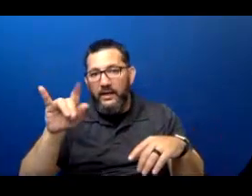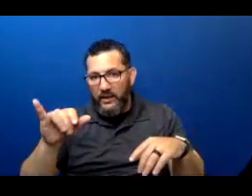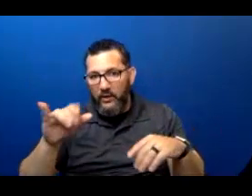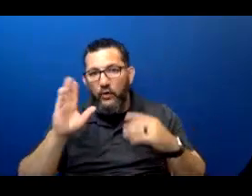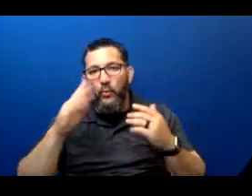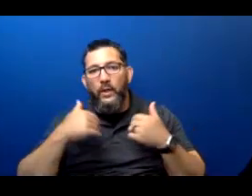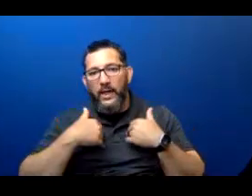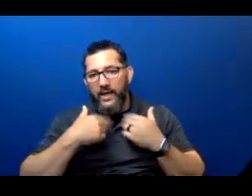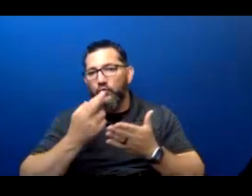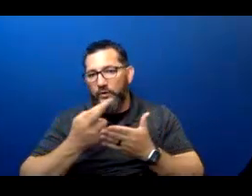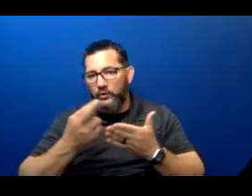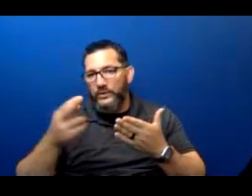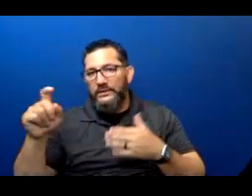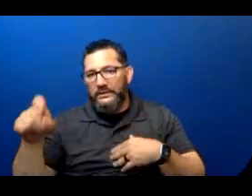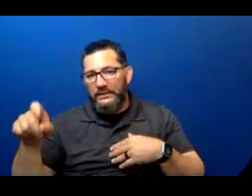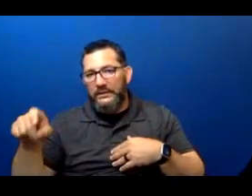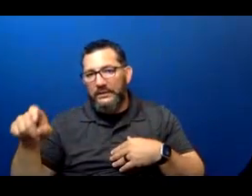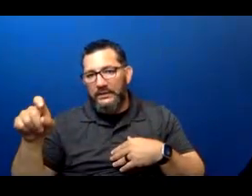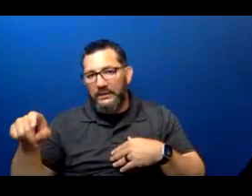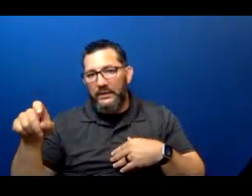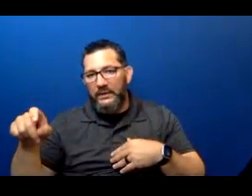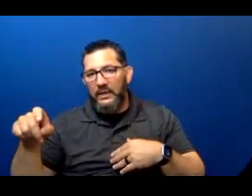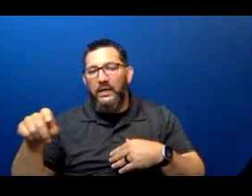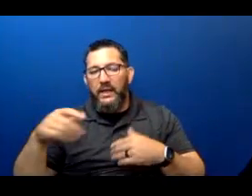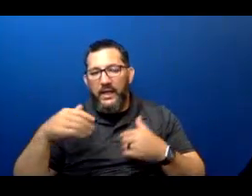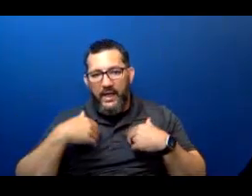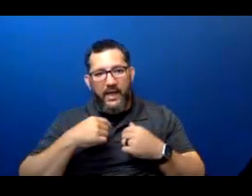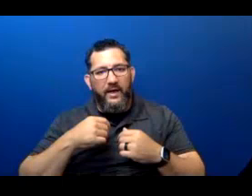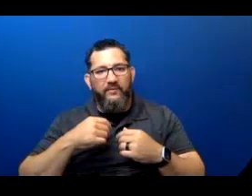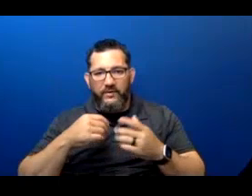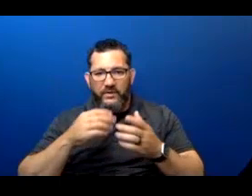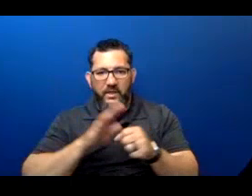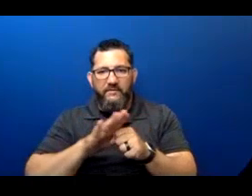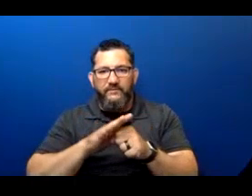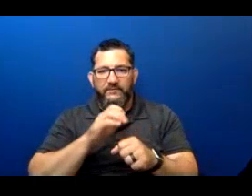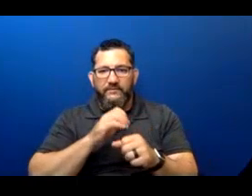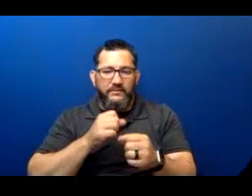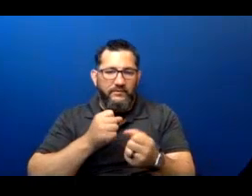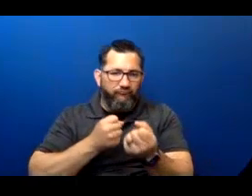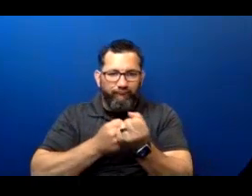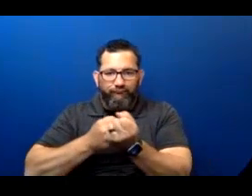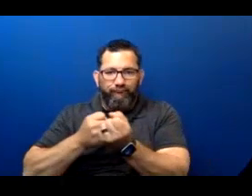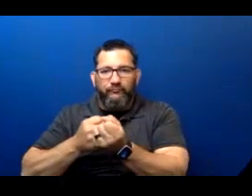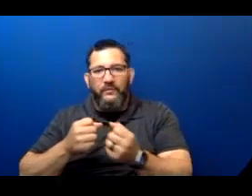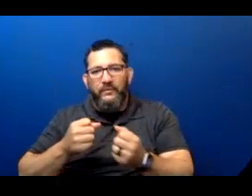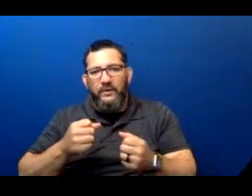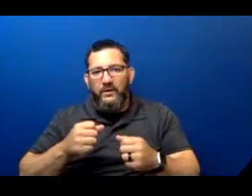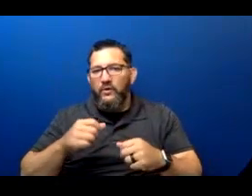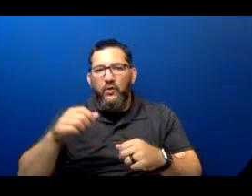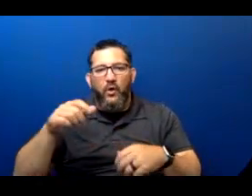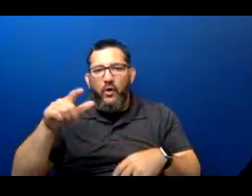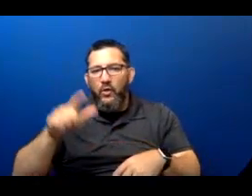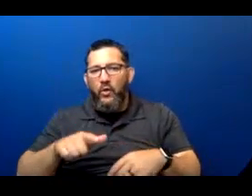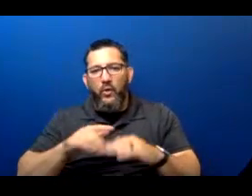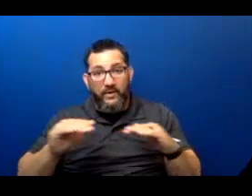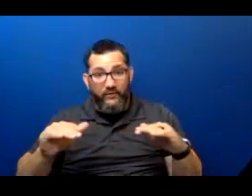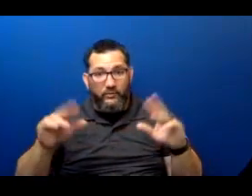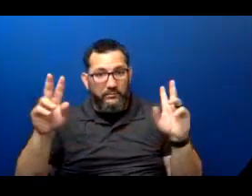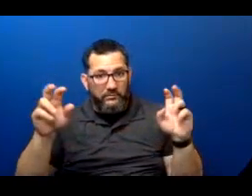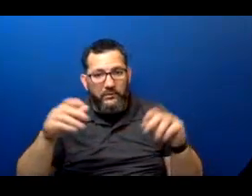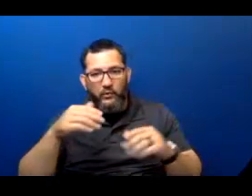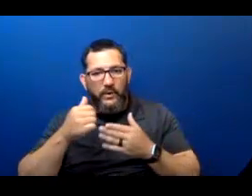the resources and infrastructure to respond effectively, right? So low vulnerability. So